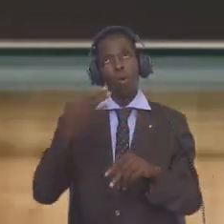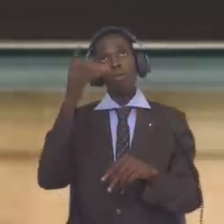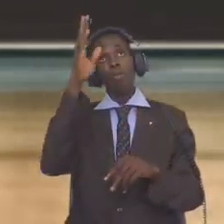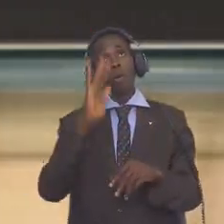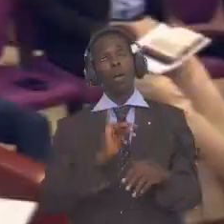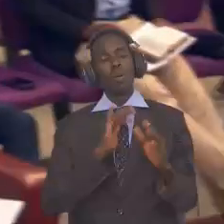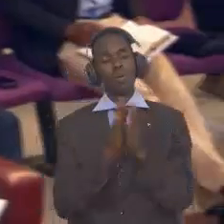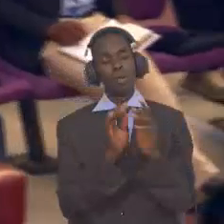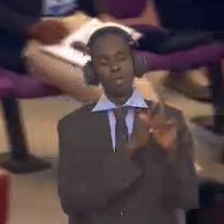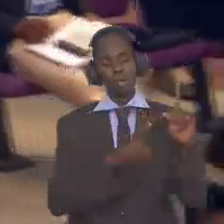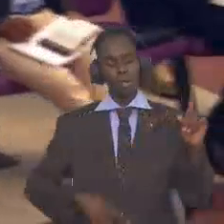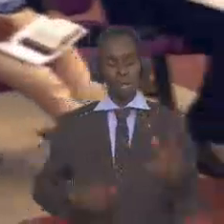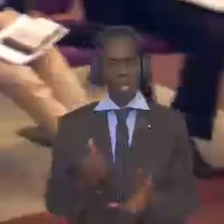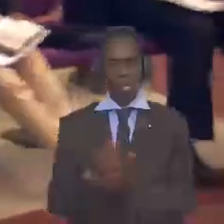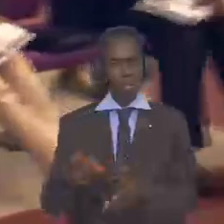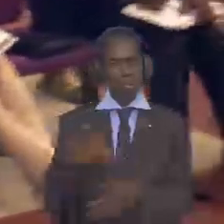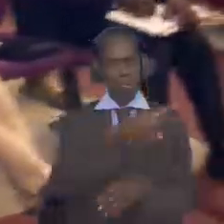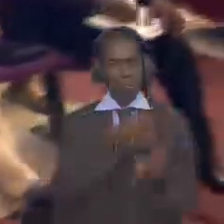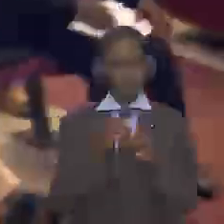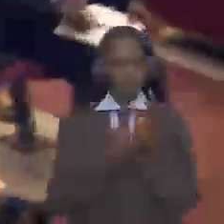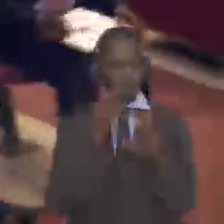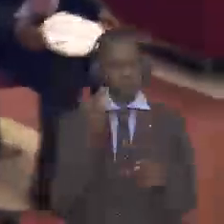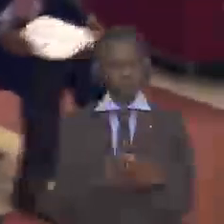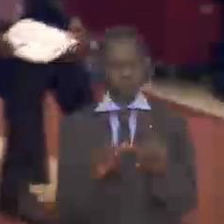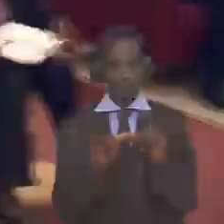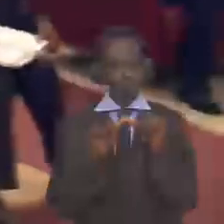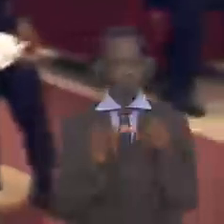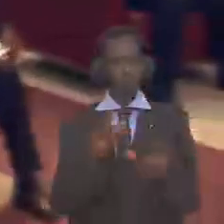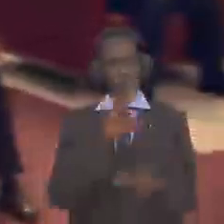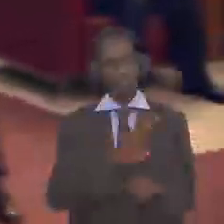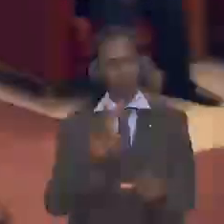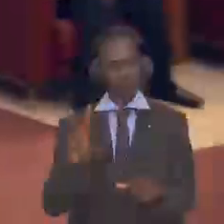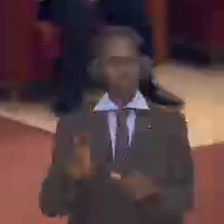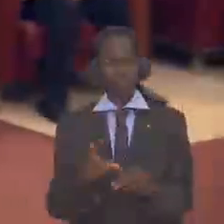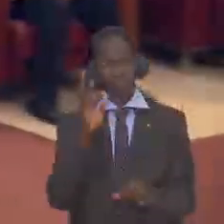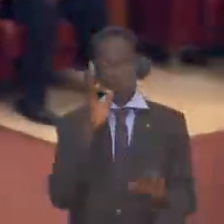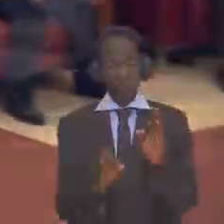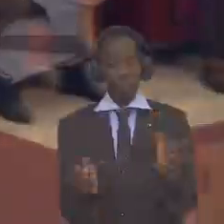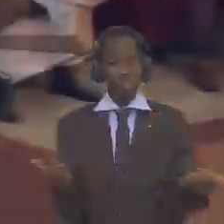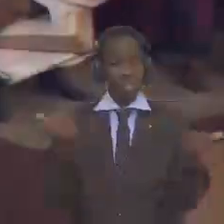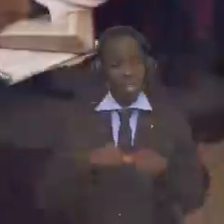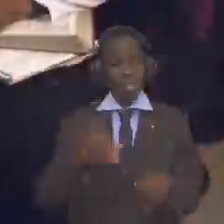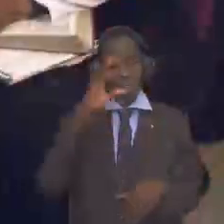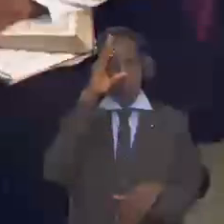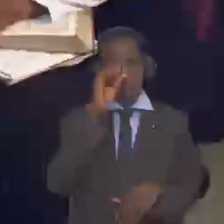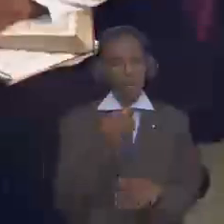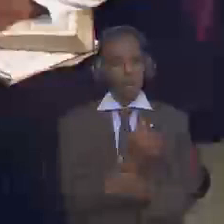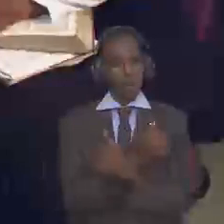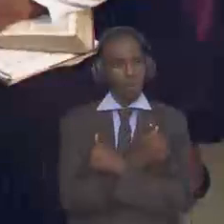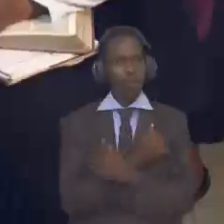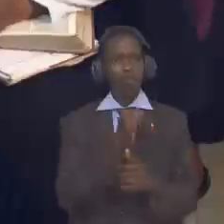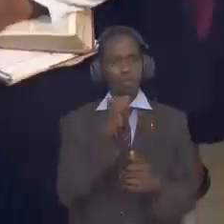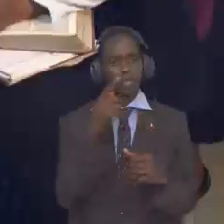you in Jesus' name. And then in verse 22, it says, if any man love not the